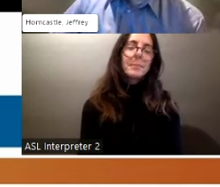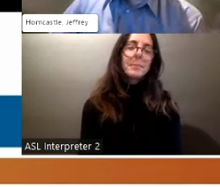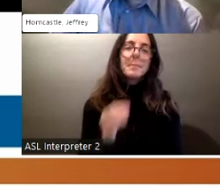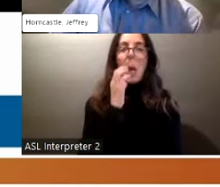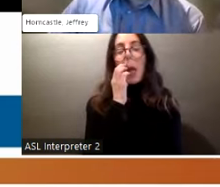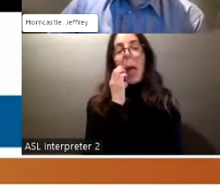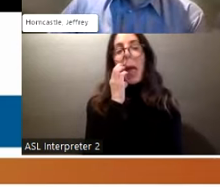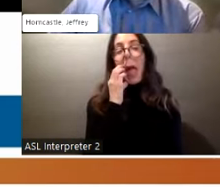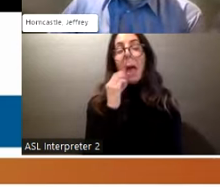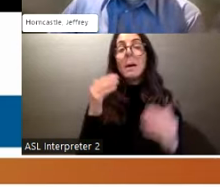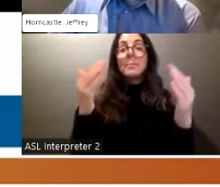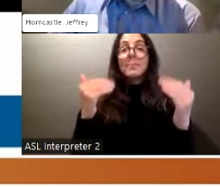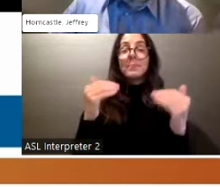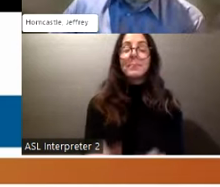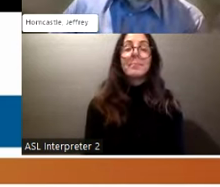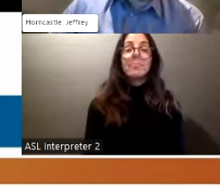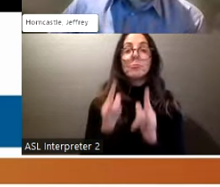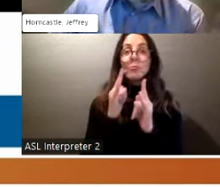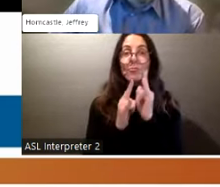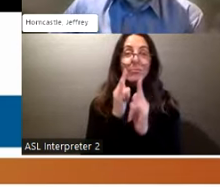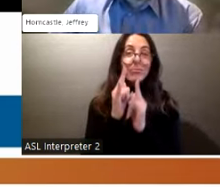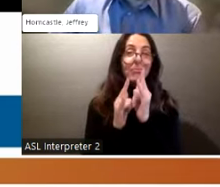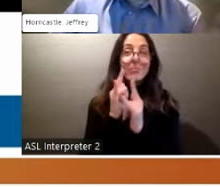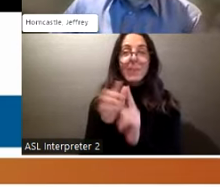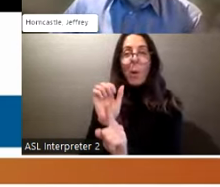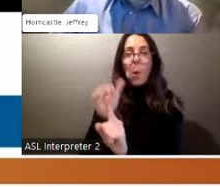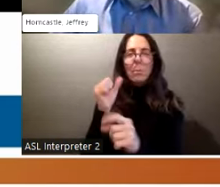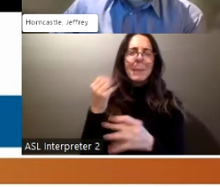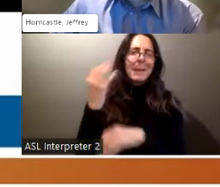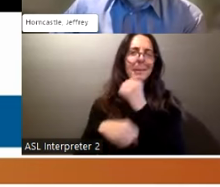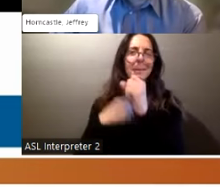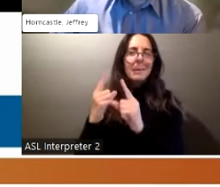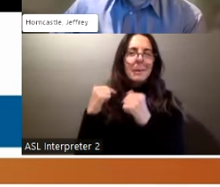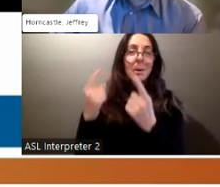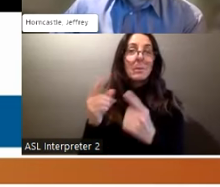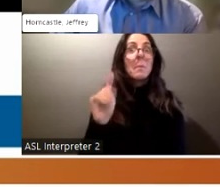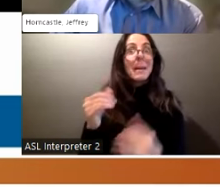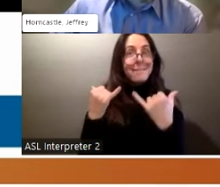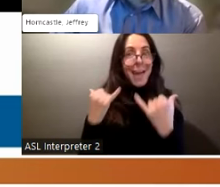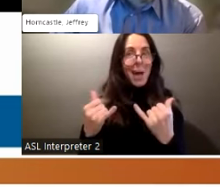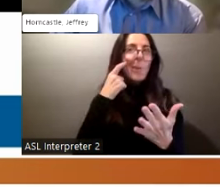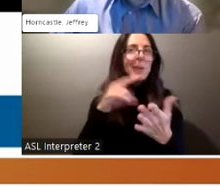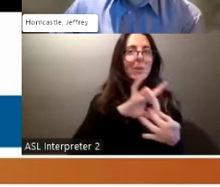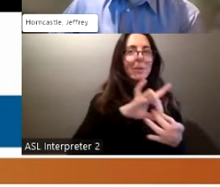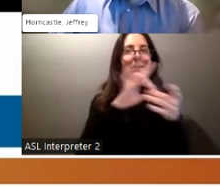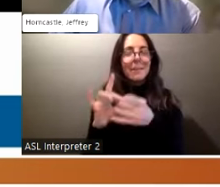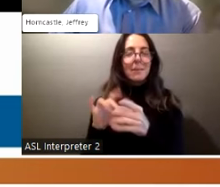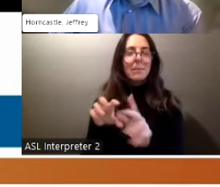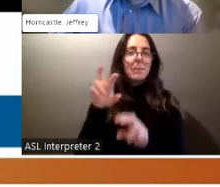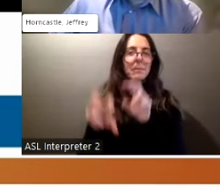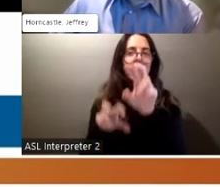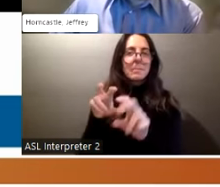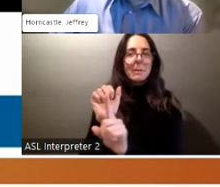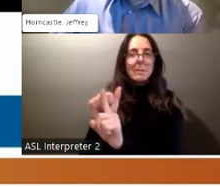So romance scams have been around for a number of years. We're actually seeing them now linked to investment scams,